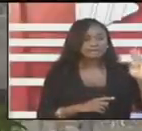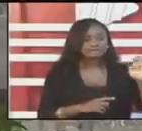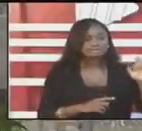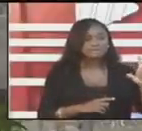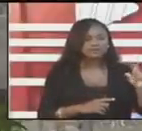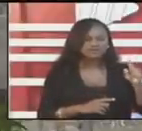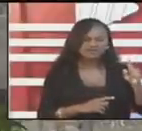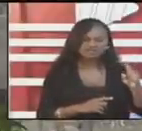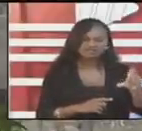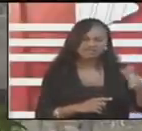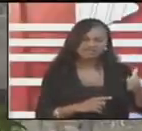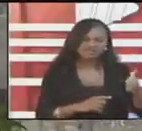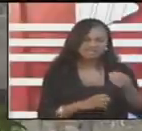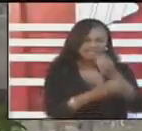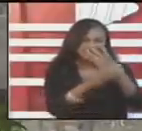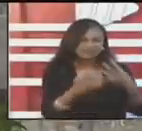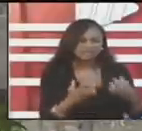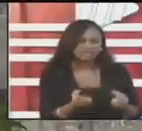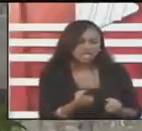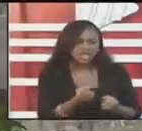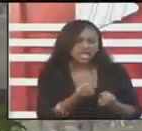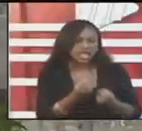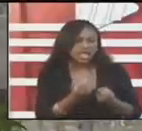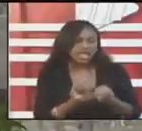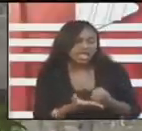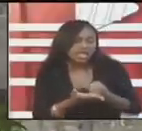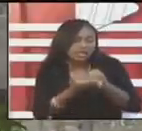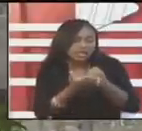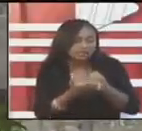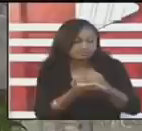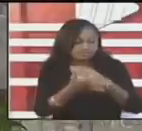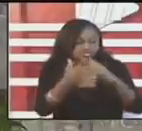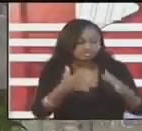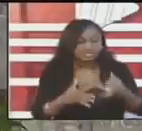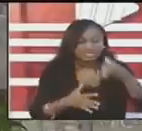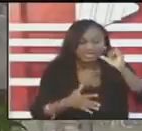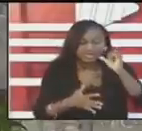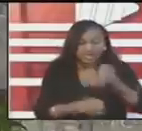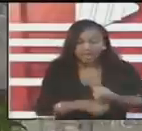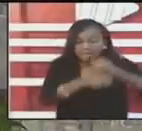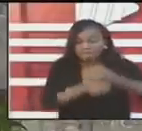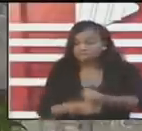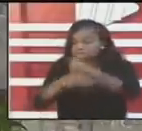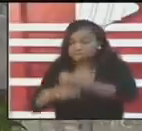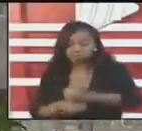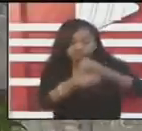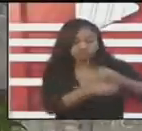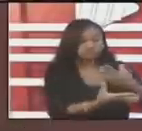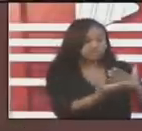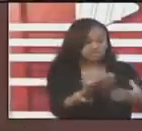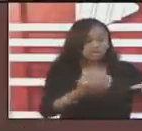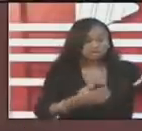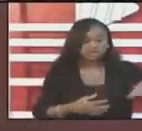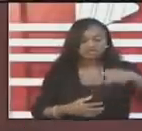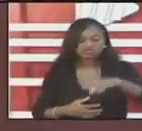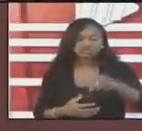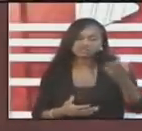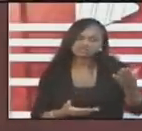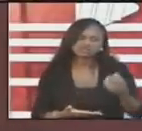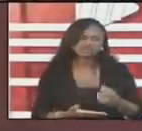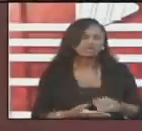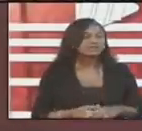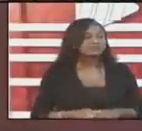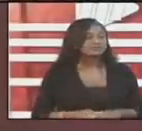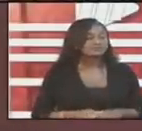helping students who might be living in areas where protests took place yesterday? Ms. Campbell. Good.